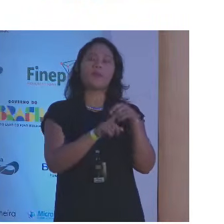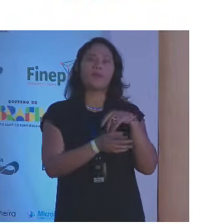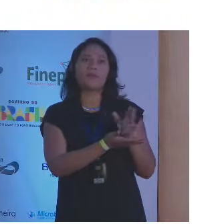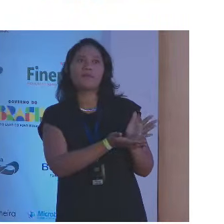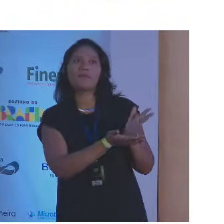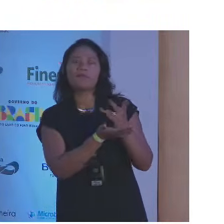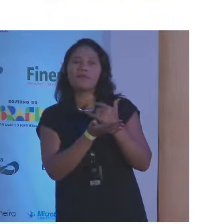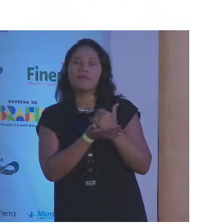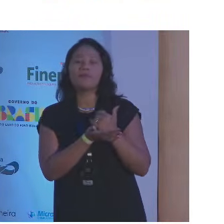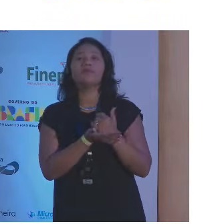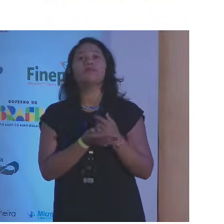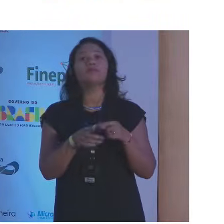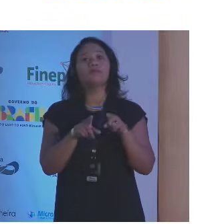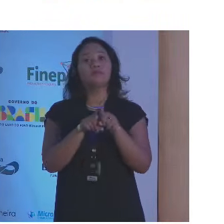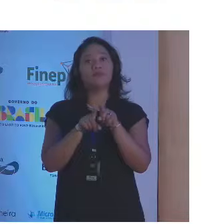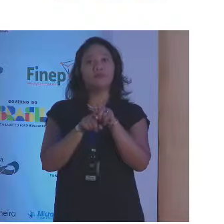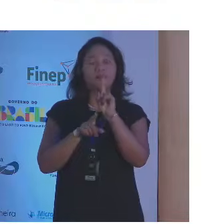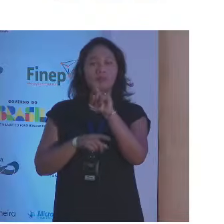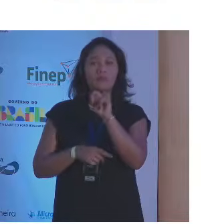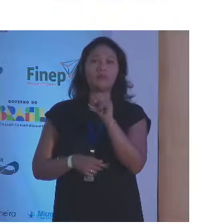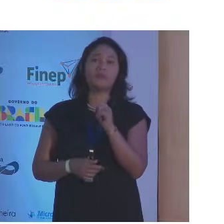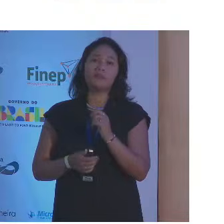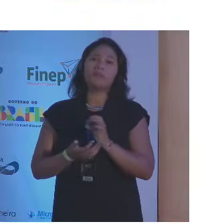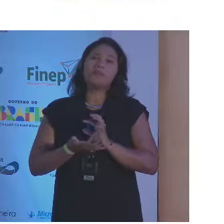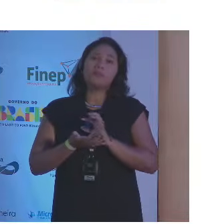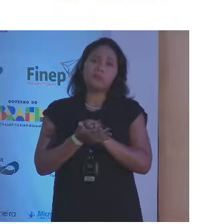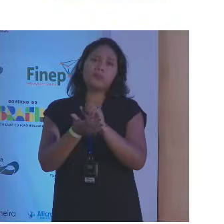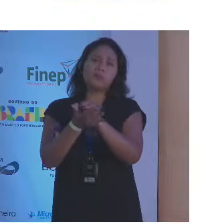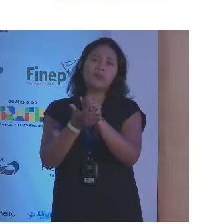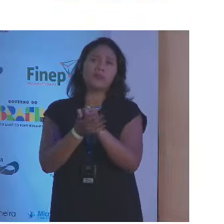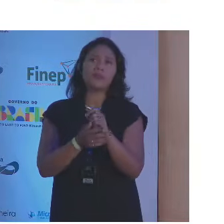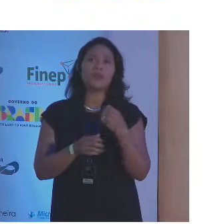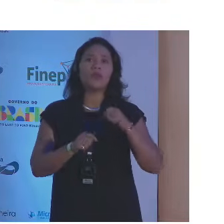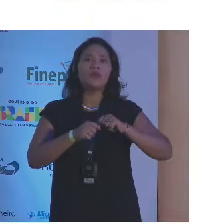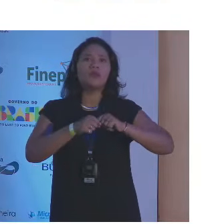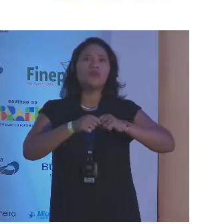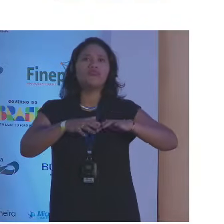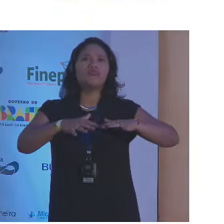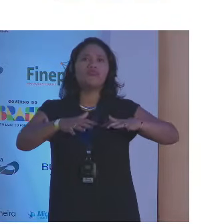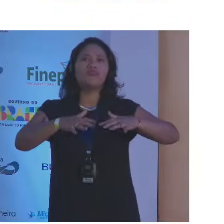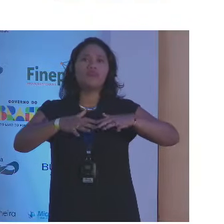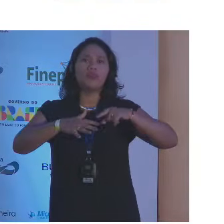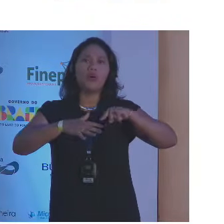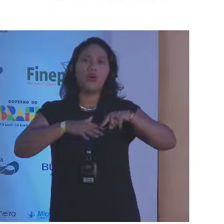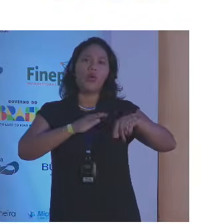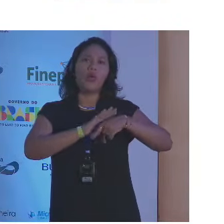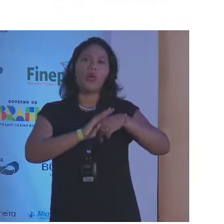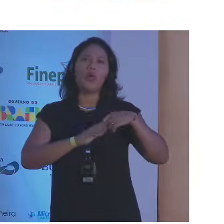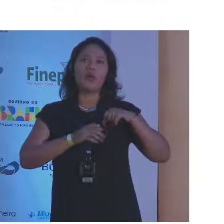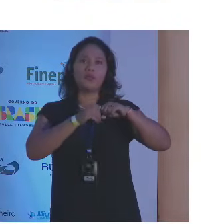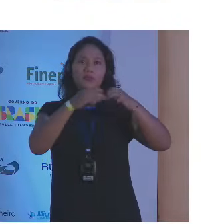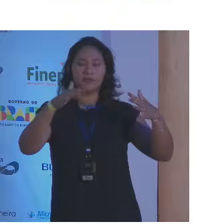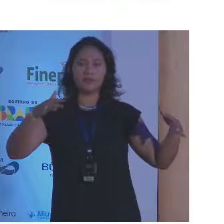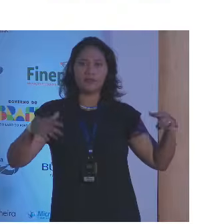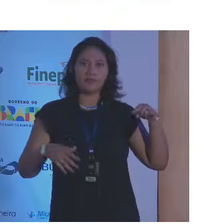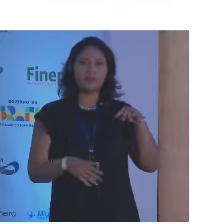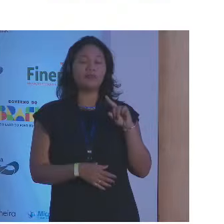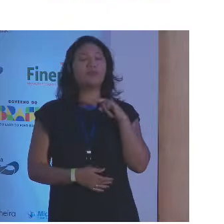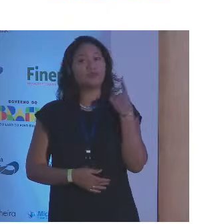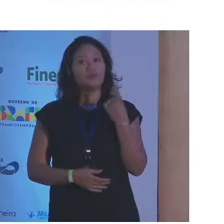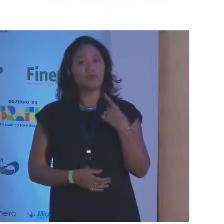mapping the ocean noise, they are using this data. We are not doing this. We are not doing the water quality, we are not doing this,